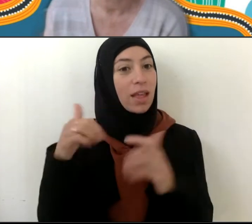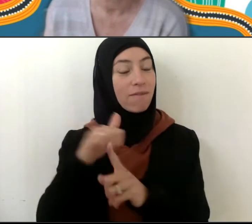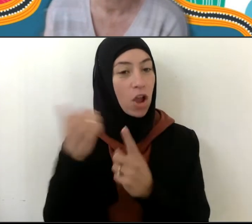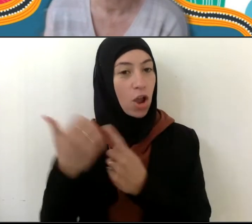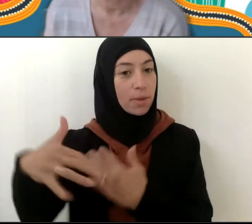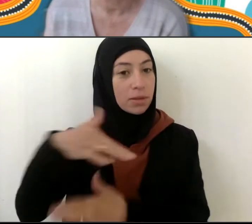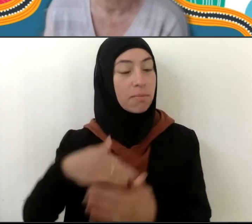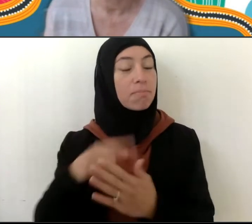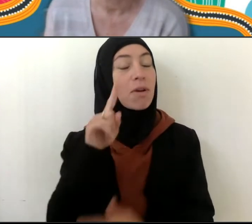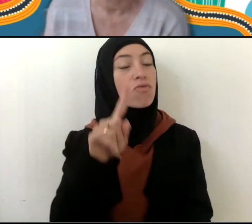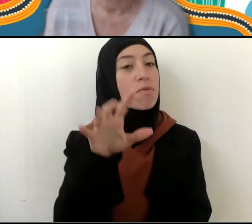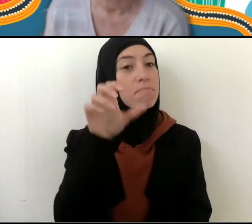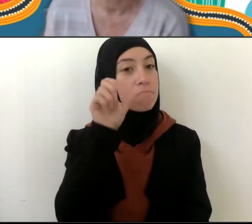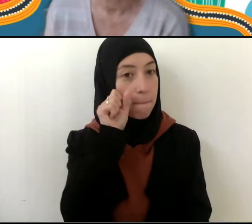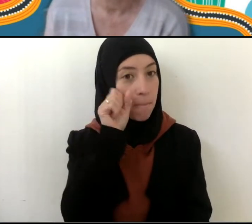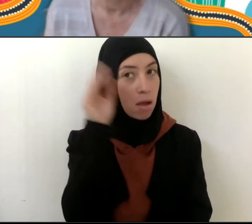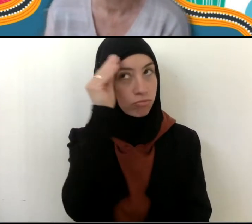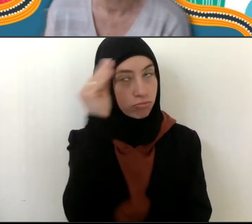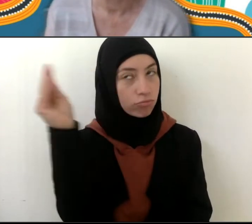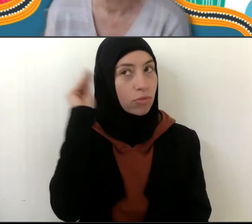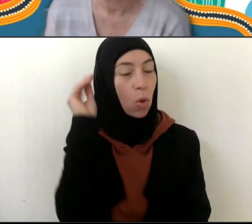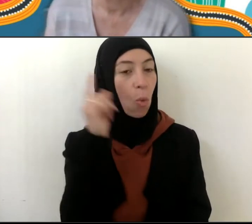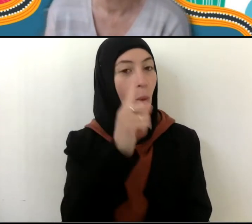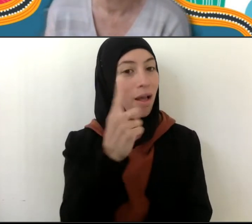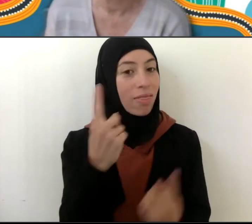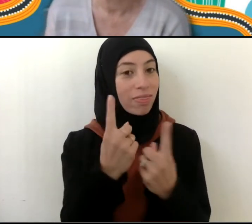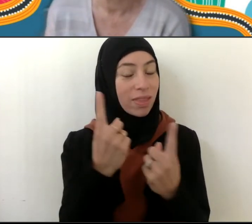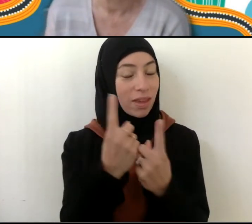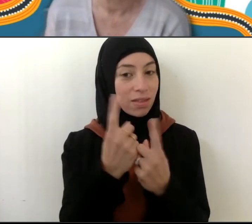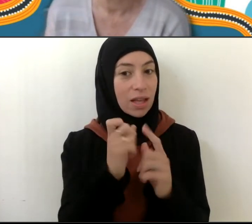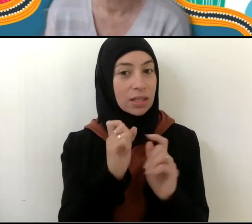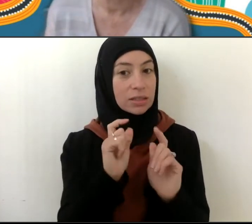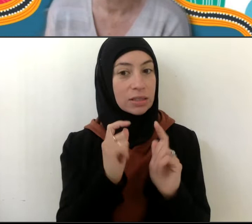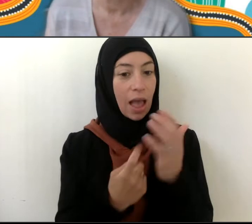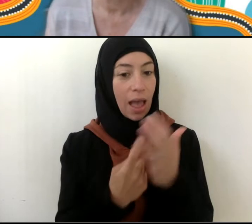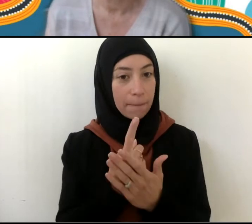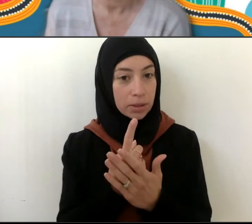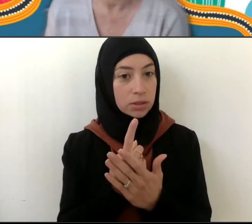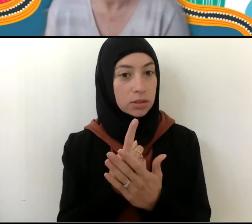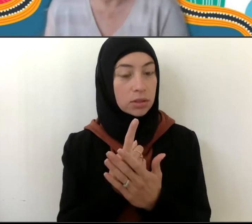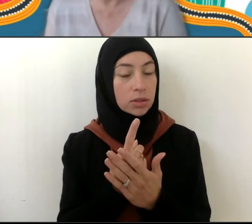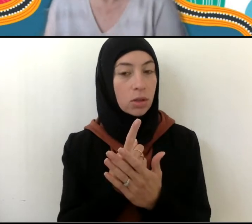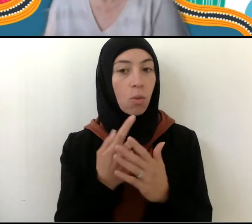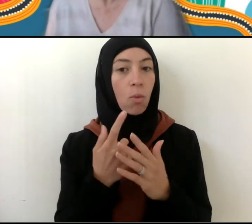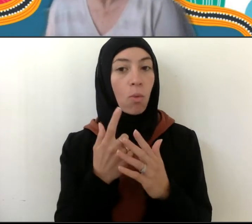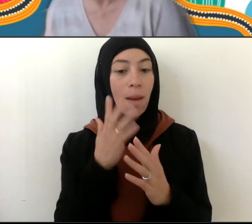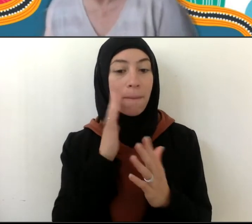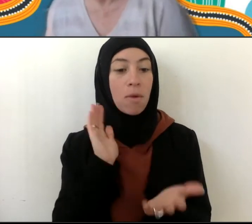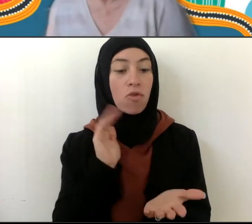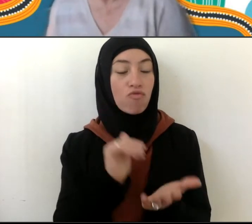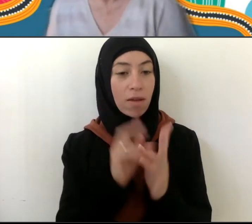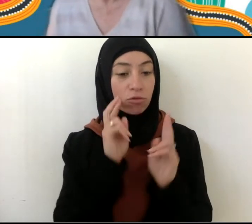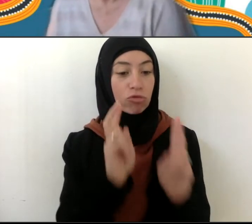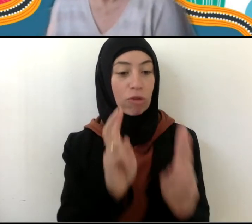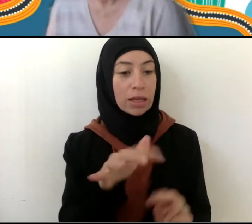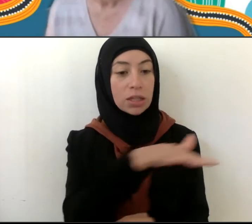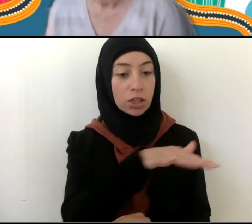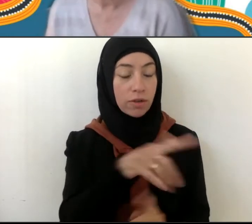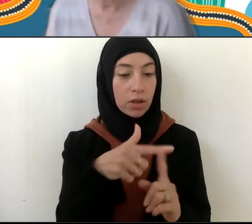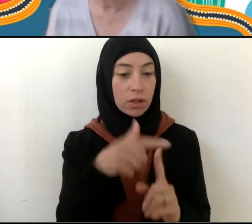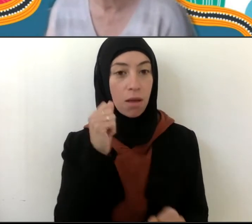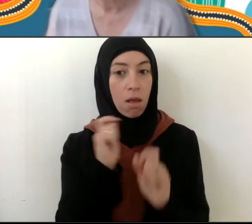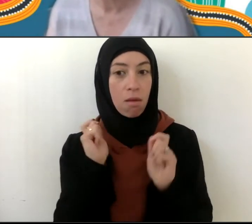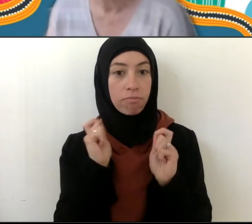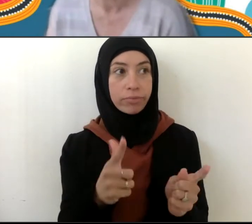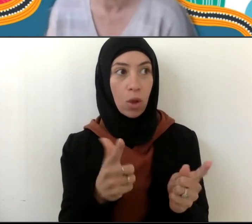when people are in a station environment, they're very focused on wayfinding, for instance, and finding out where they have to